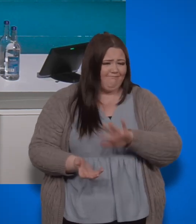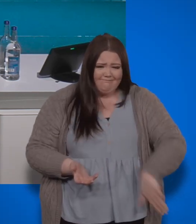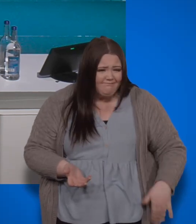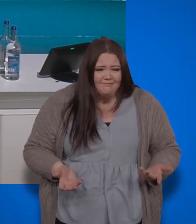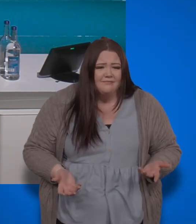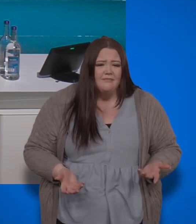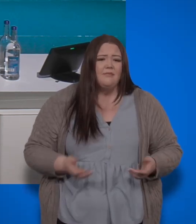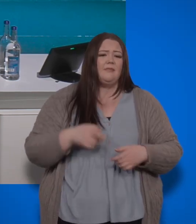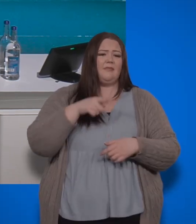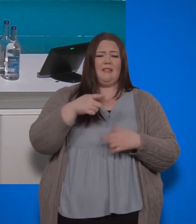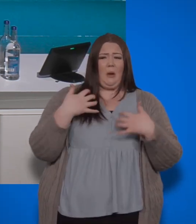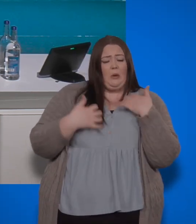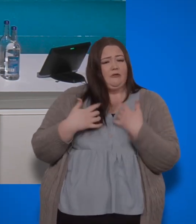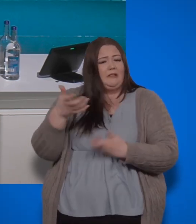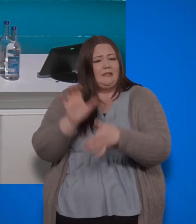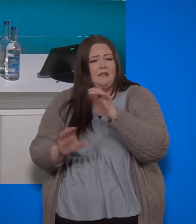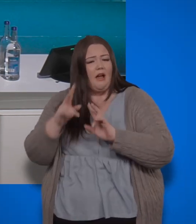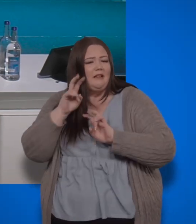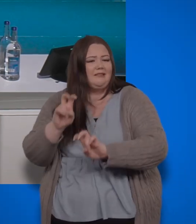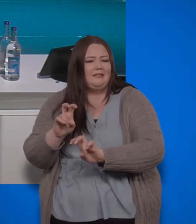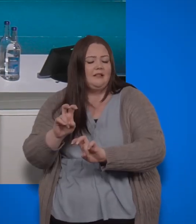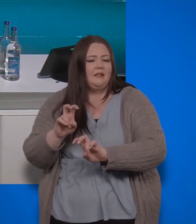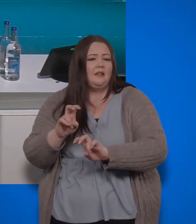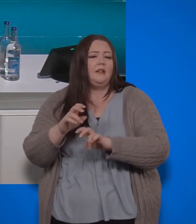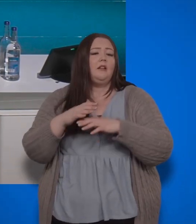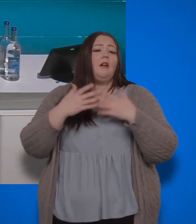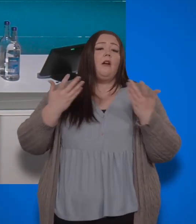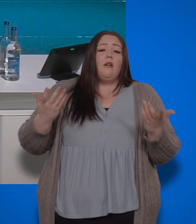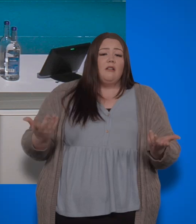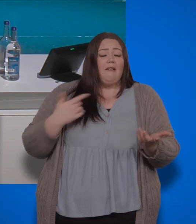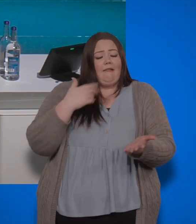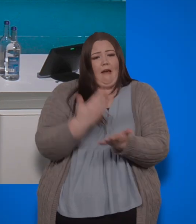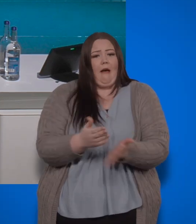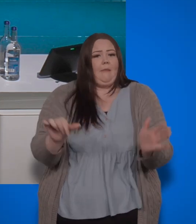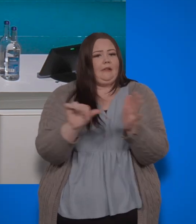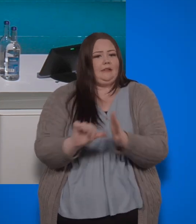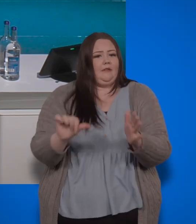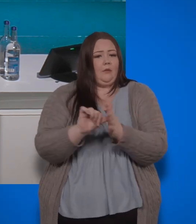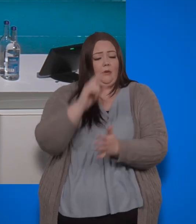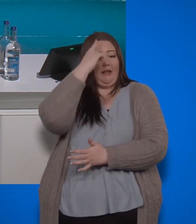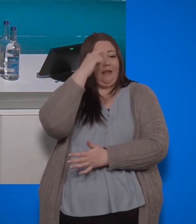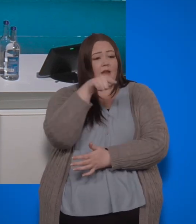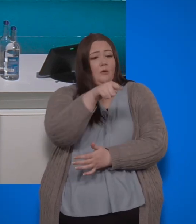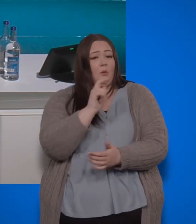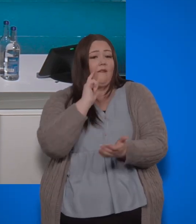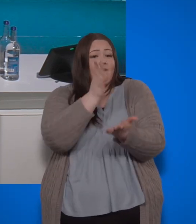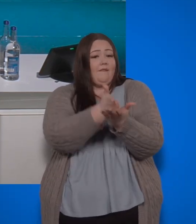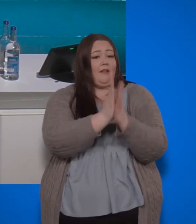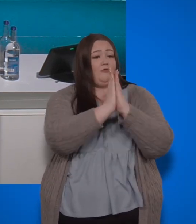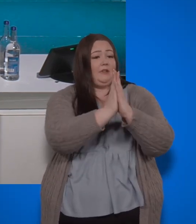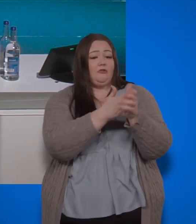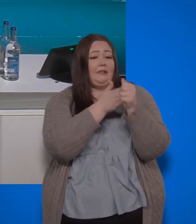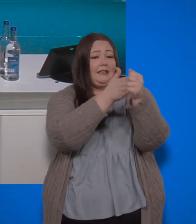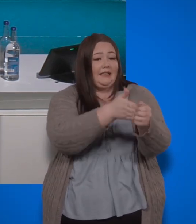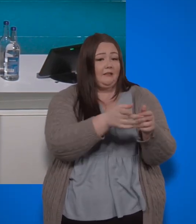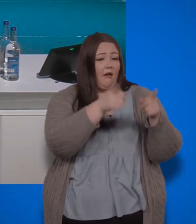interest. They never read science fiction, they're not interested in all this stuff. And so it's extremely difficult, I think, for faith